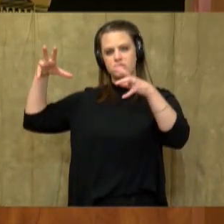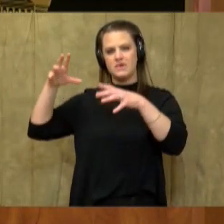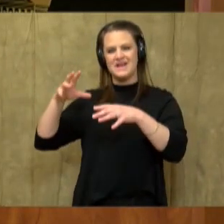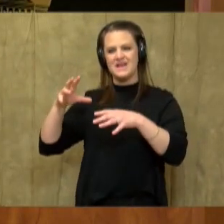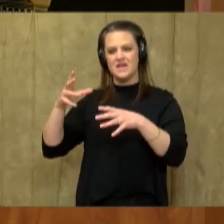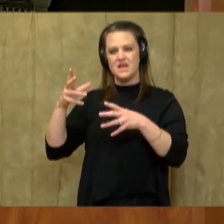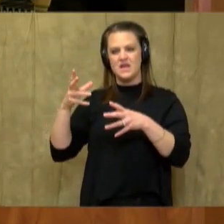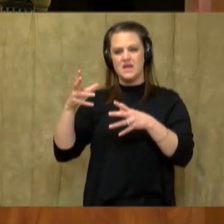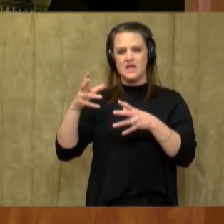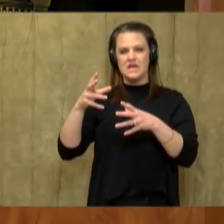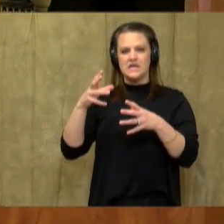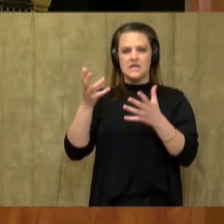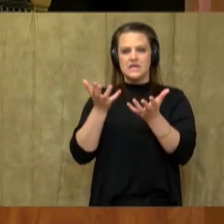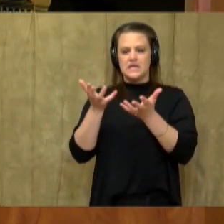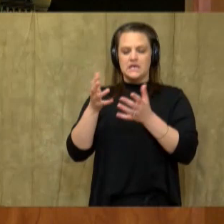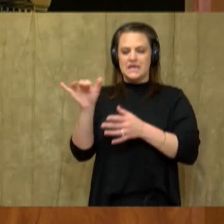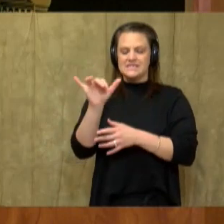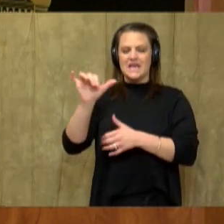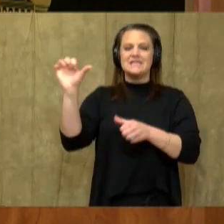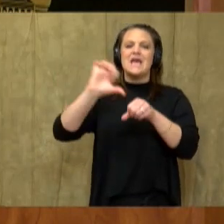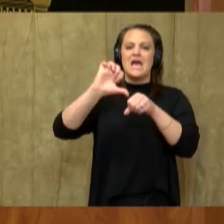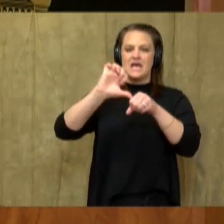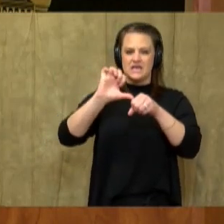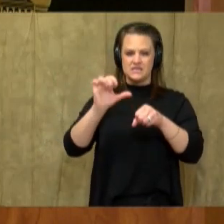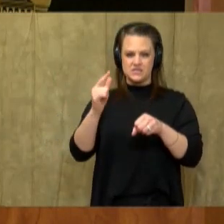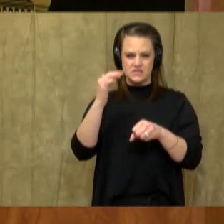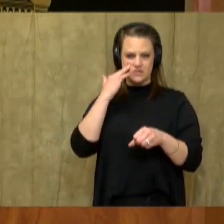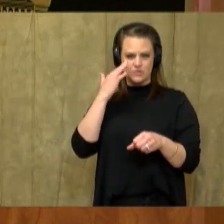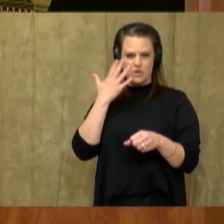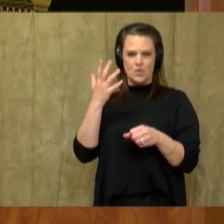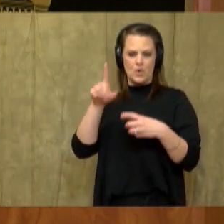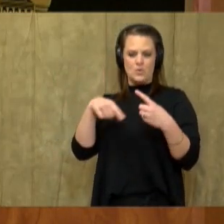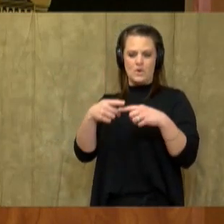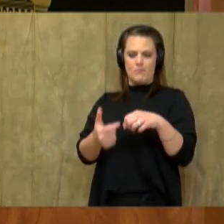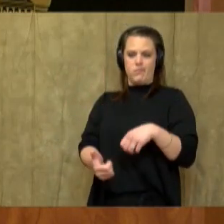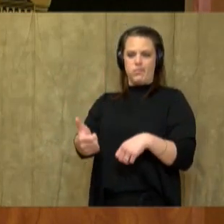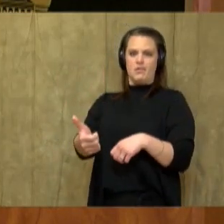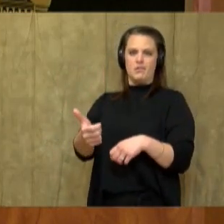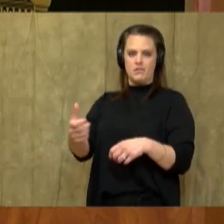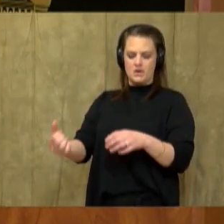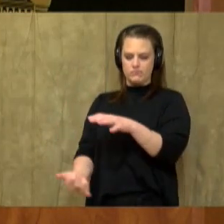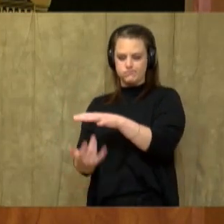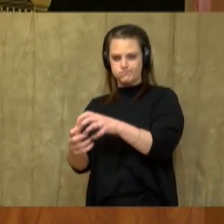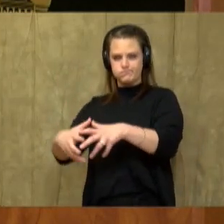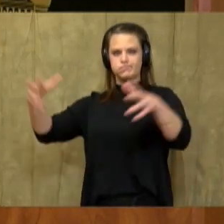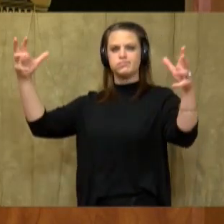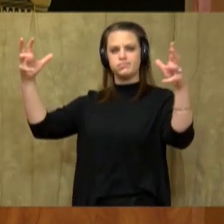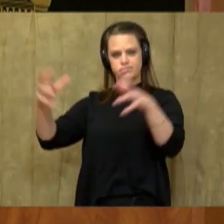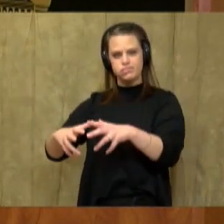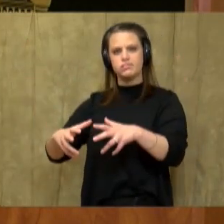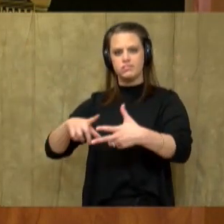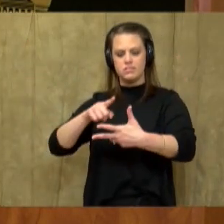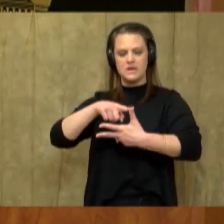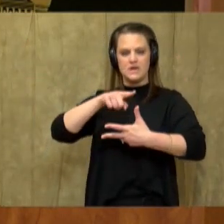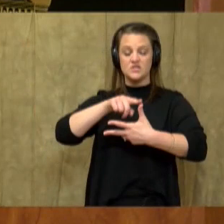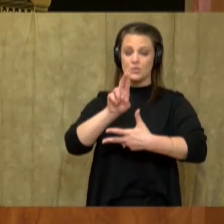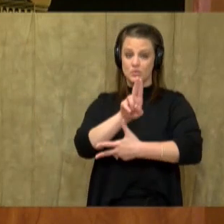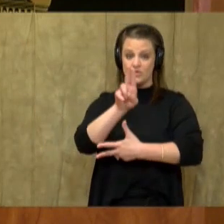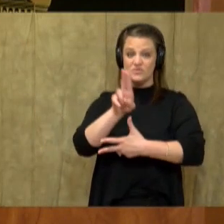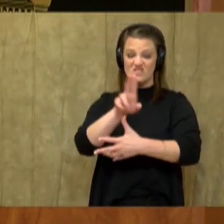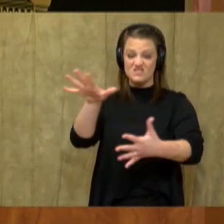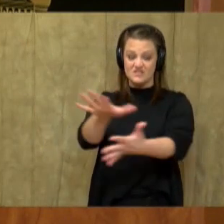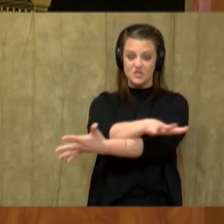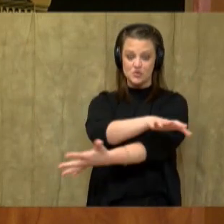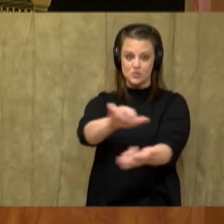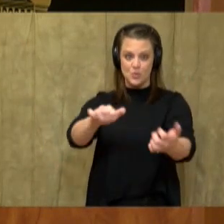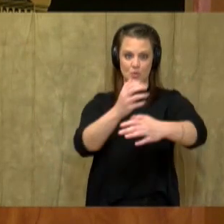like an accelerant, like gasoline, something that when ignited will explode. So we were using that to